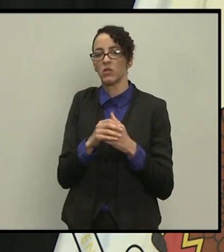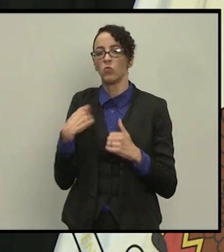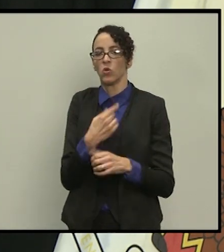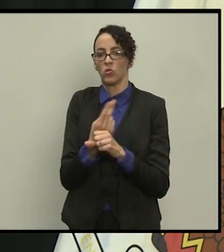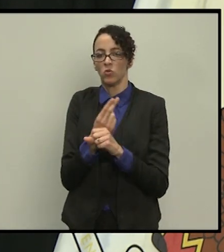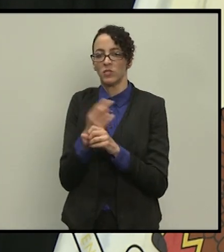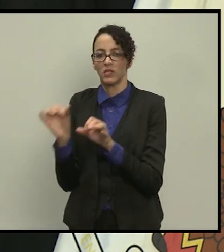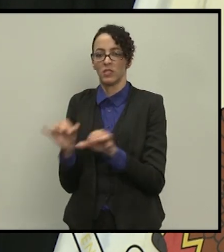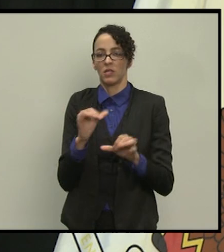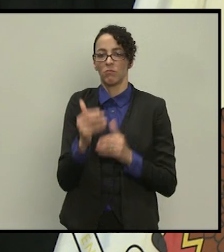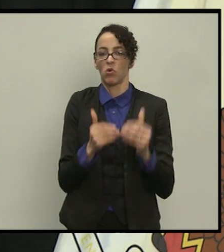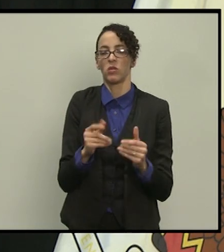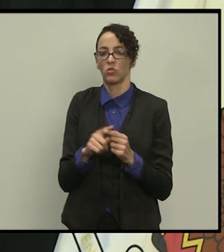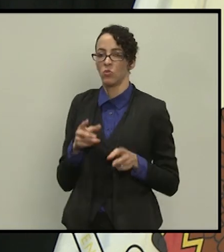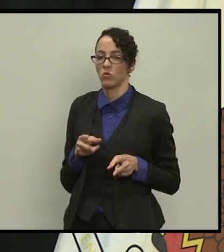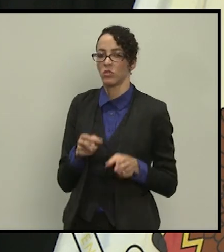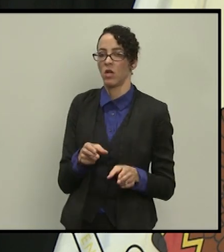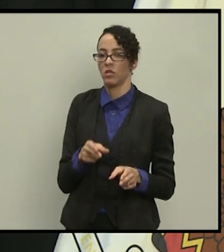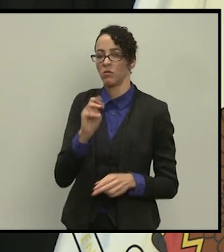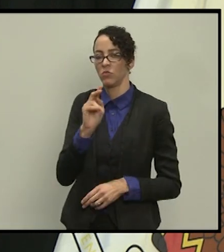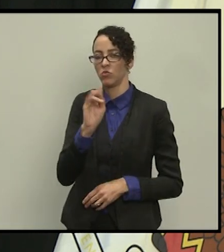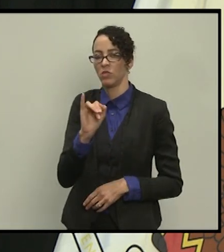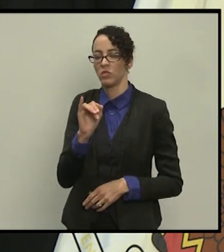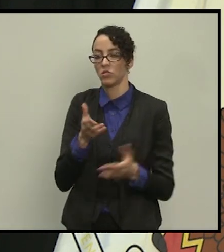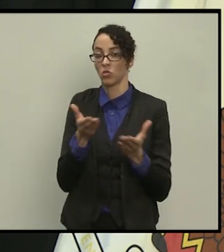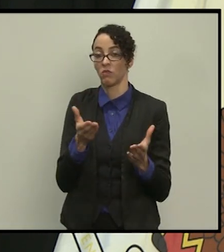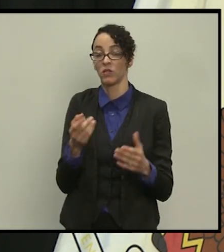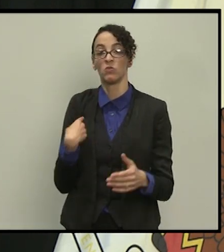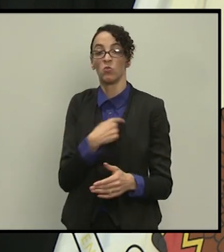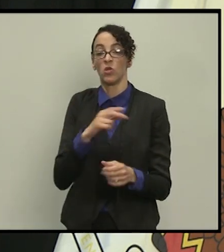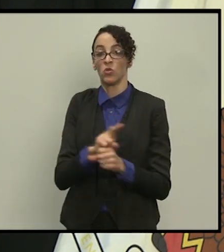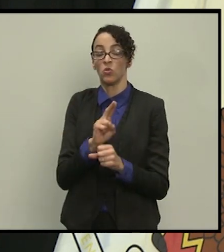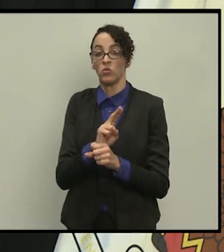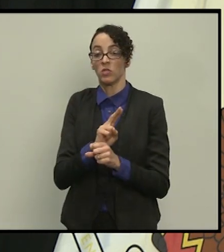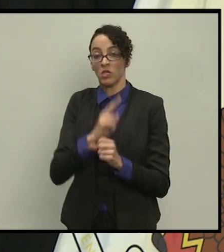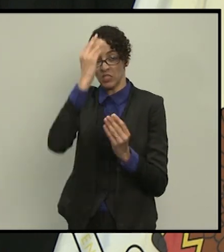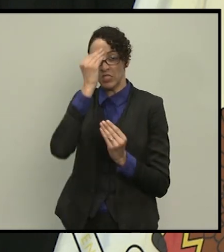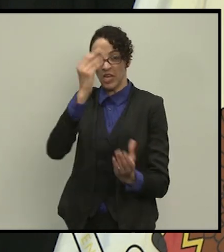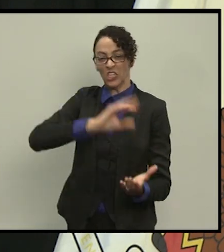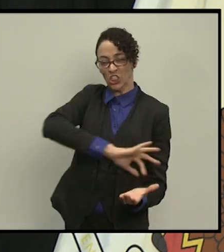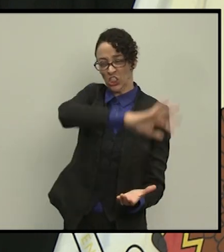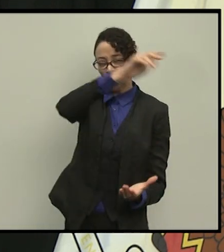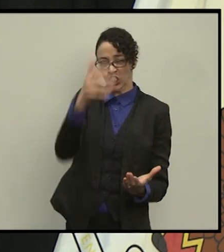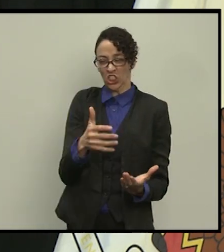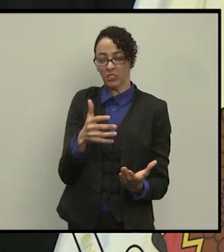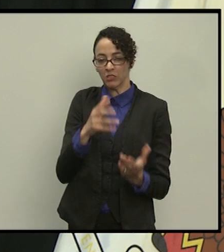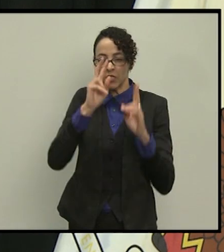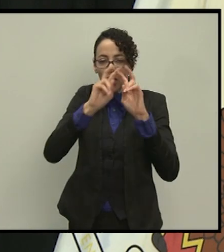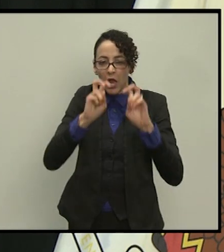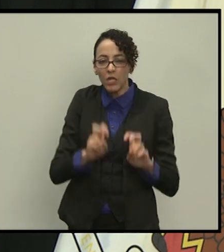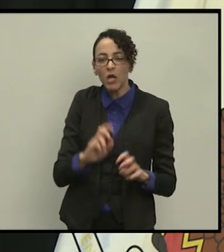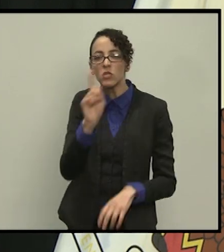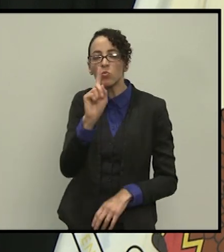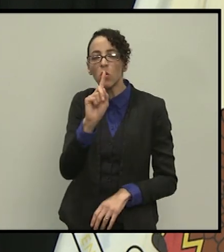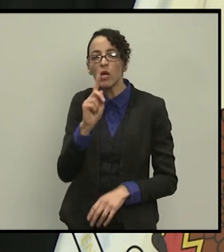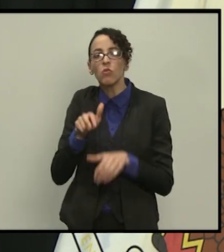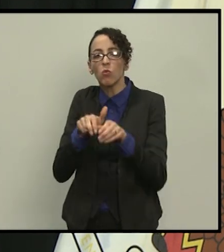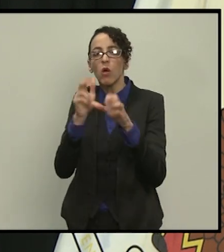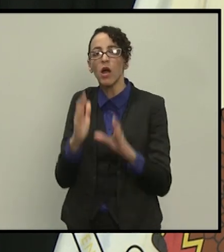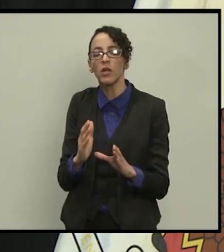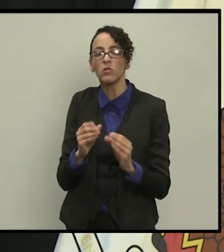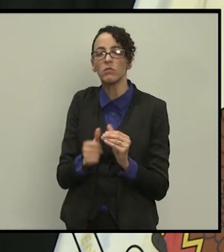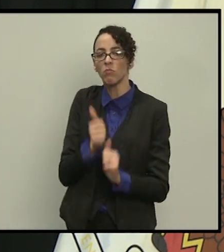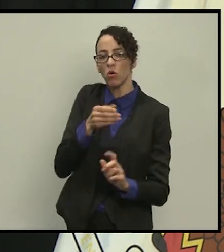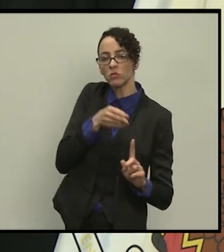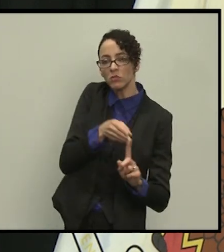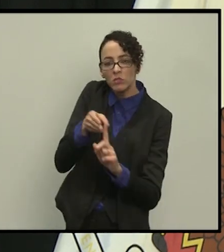We've used our abundant data looking at where our riders are. We've also used our data about where essential services